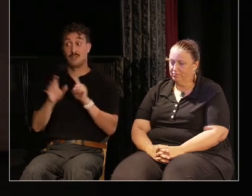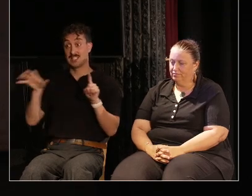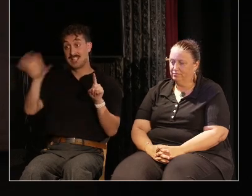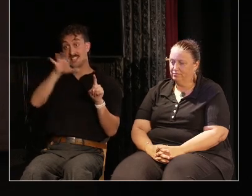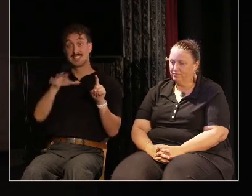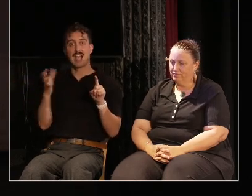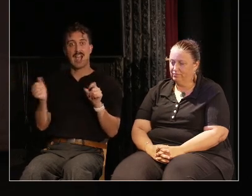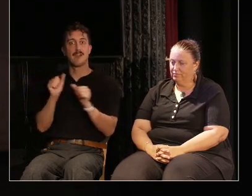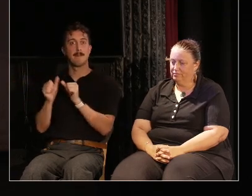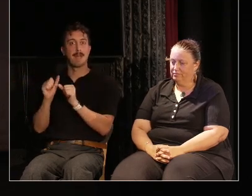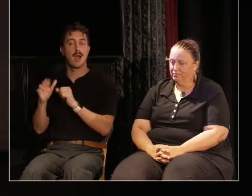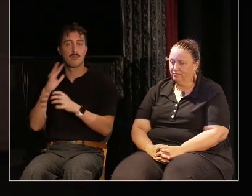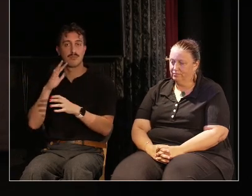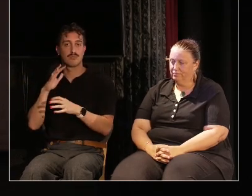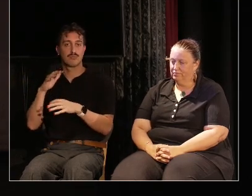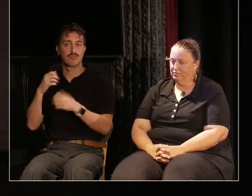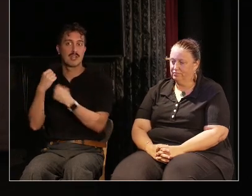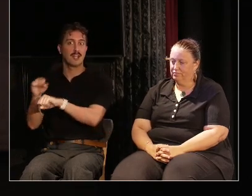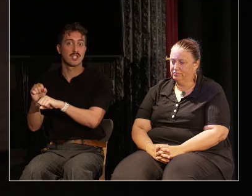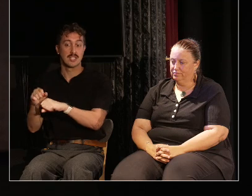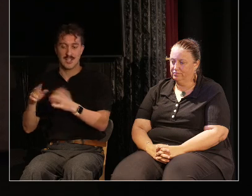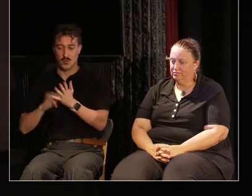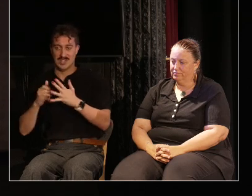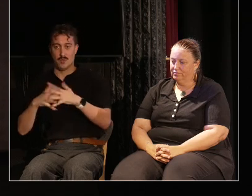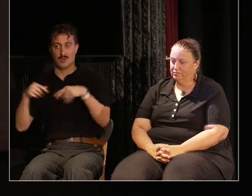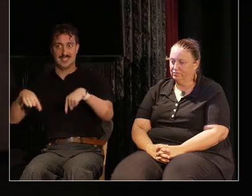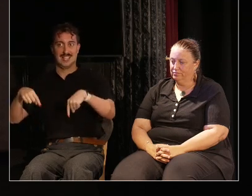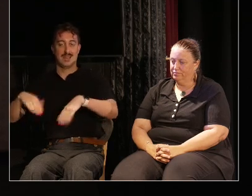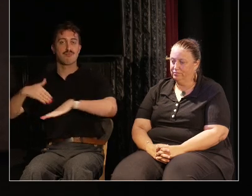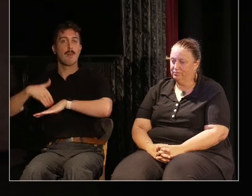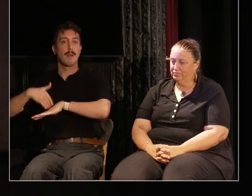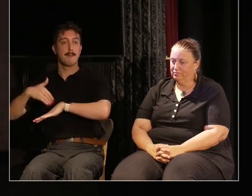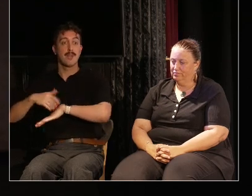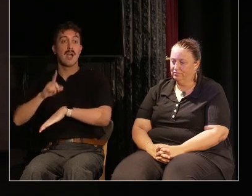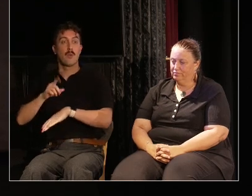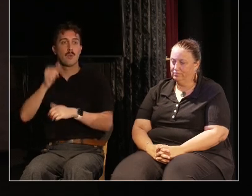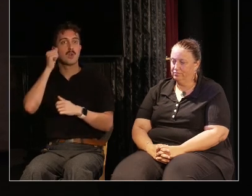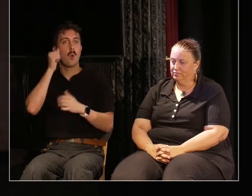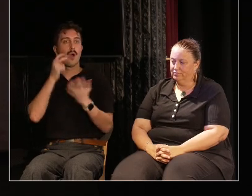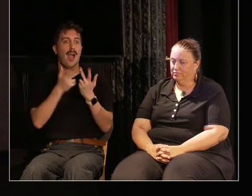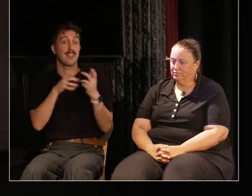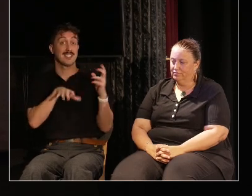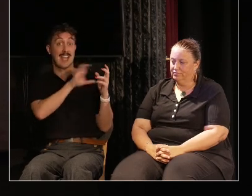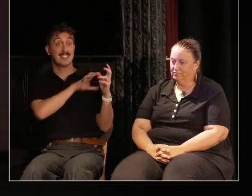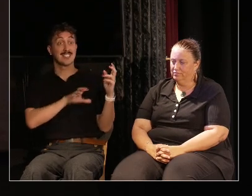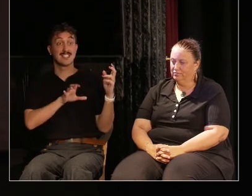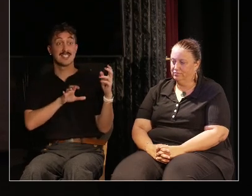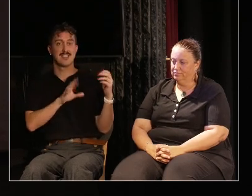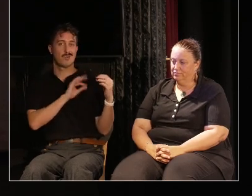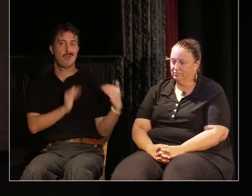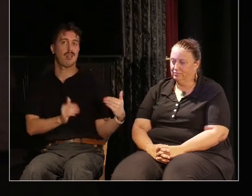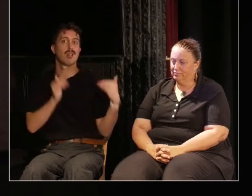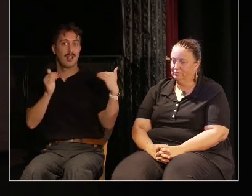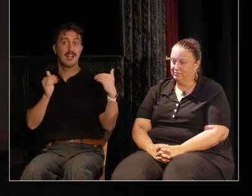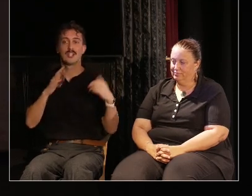better protections. New South Wales is a problem. And we know that the states haven't stepped up, and this is the role for federal government and